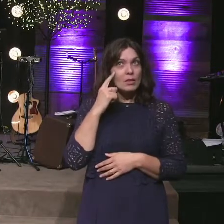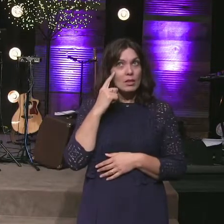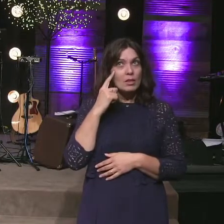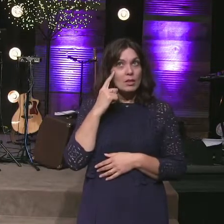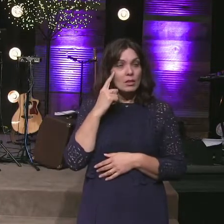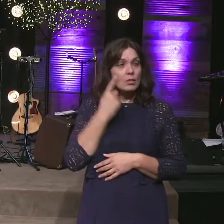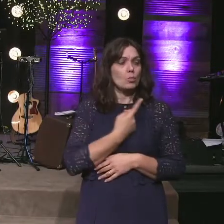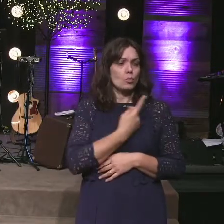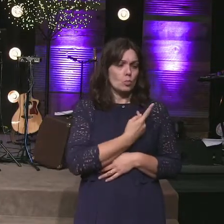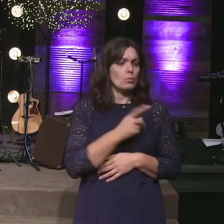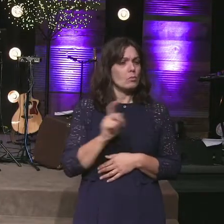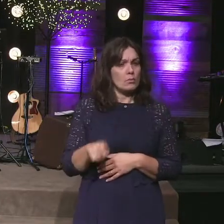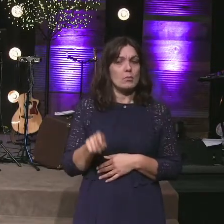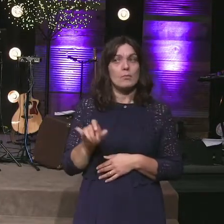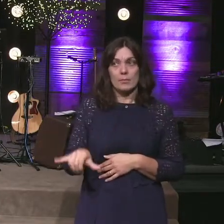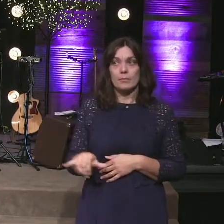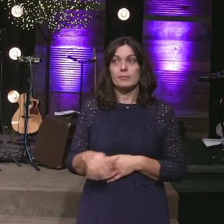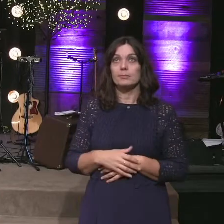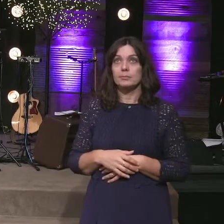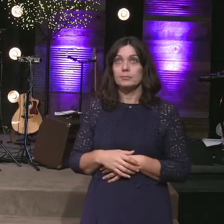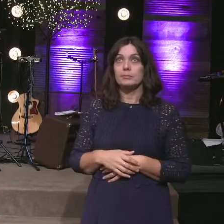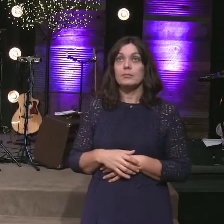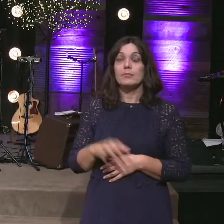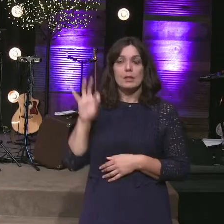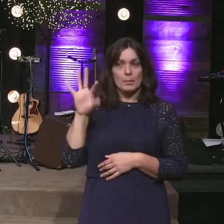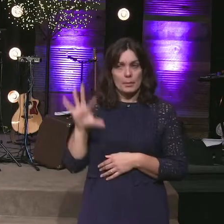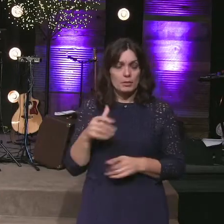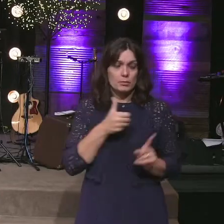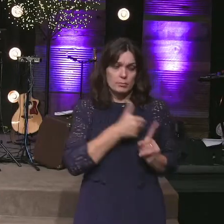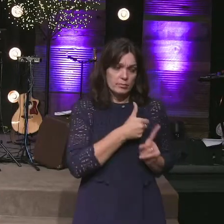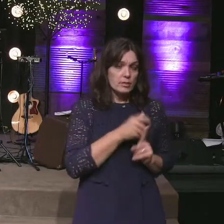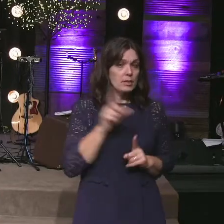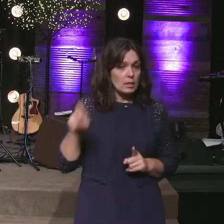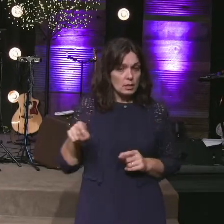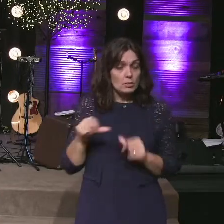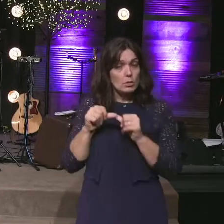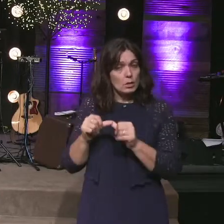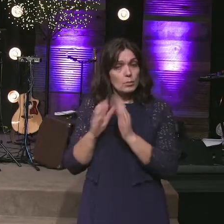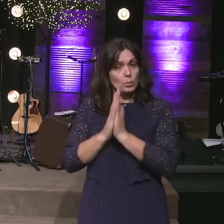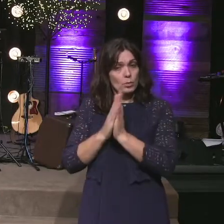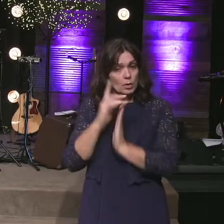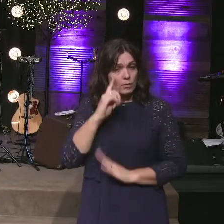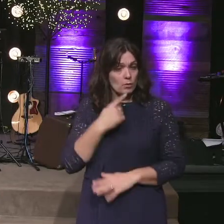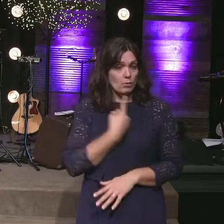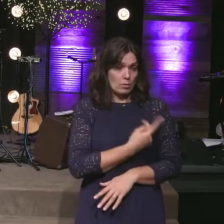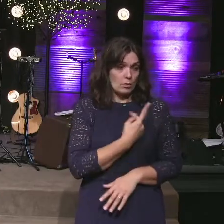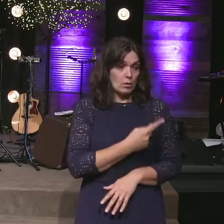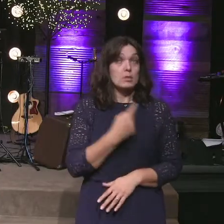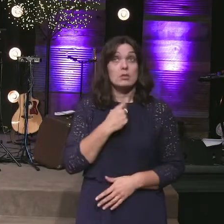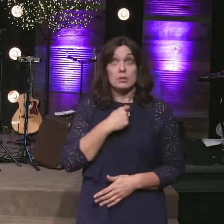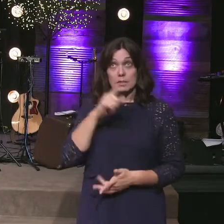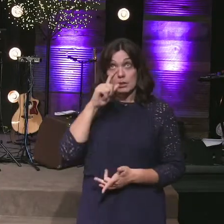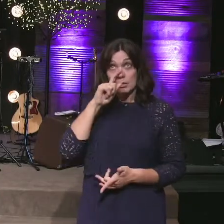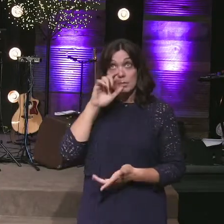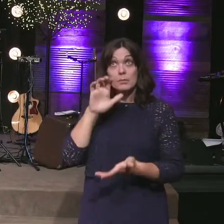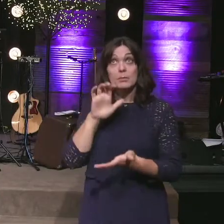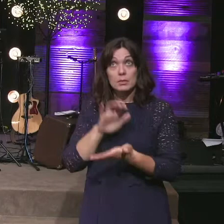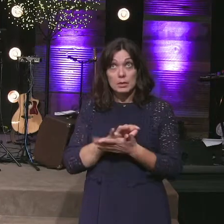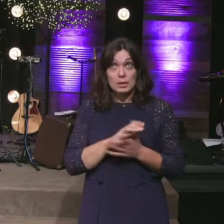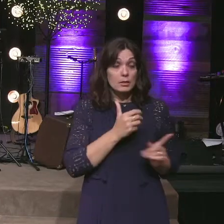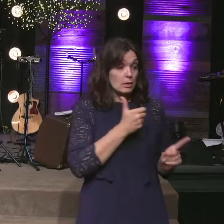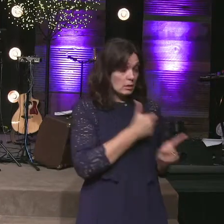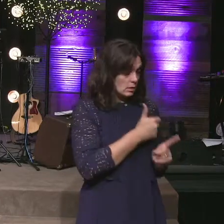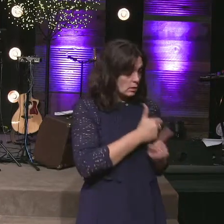need, and it's what Pastor Rick needs. So keep us in your prayers. I'm believing that he is